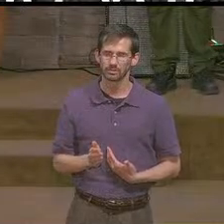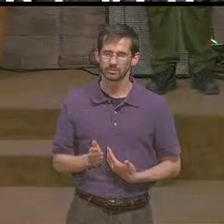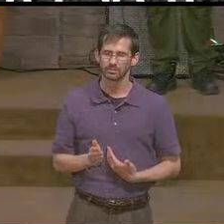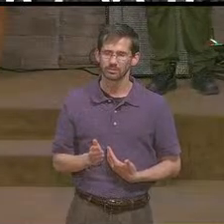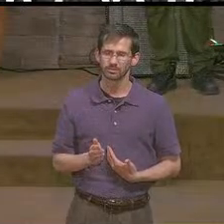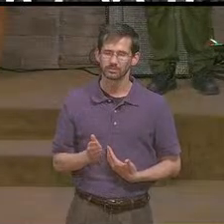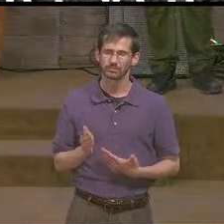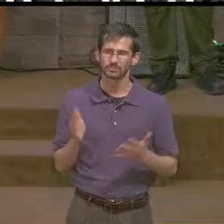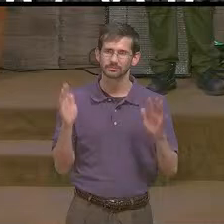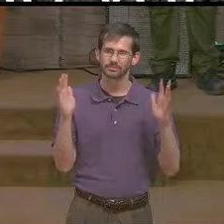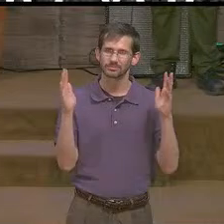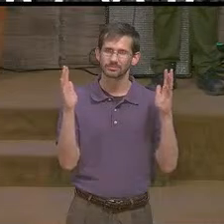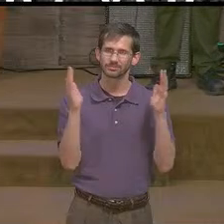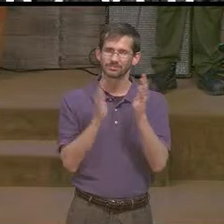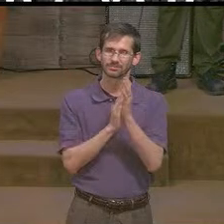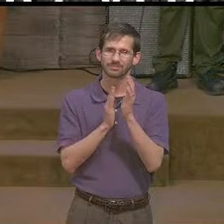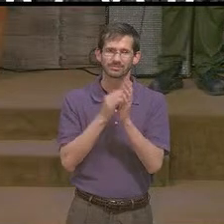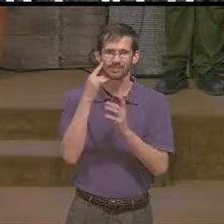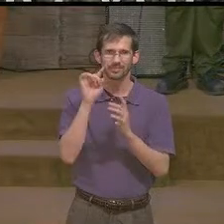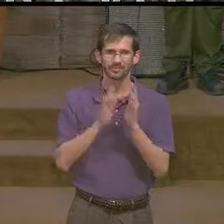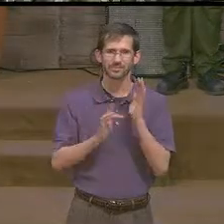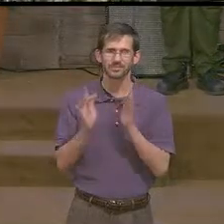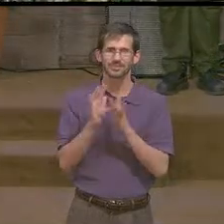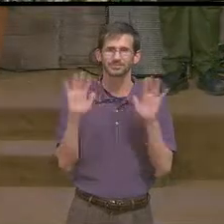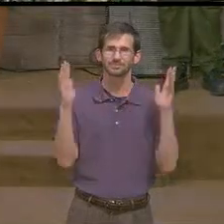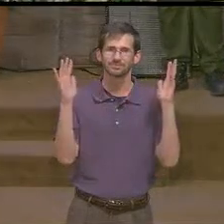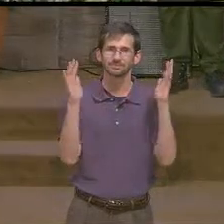forget. Come on, clap those hands for Jesus, saints.